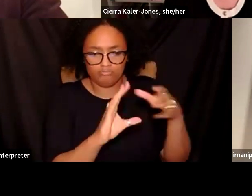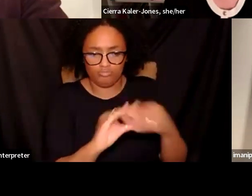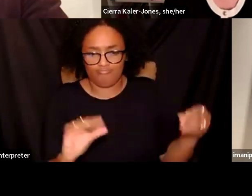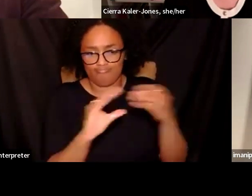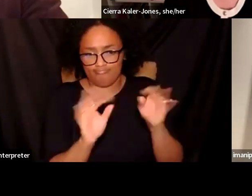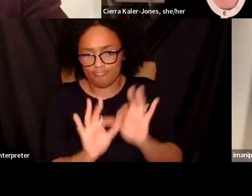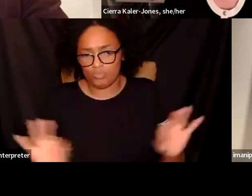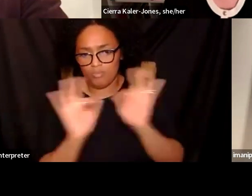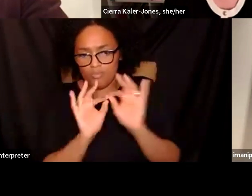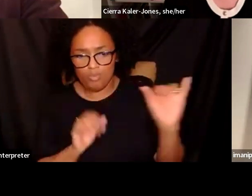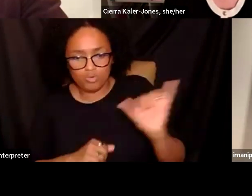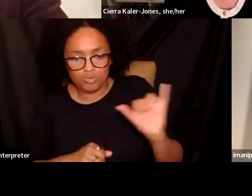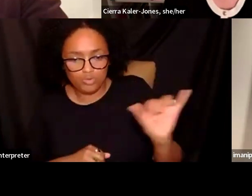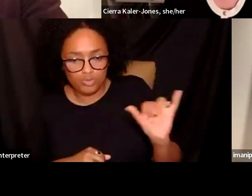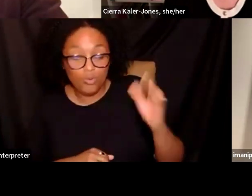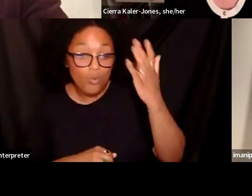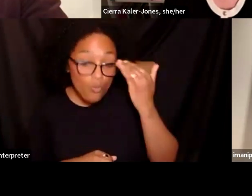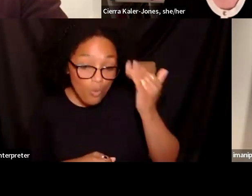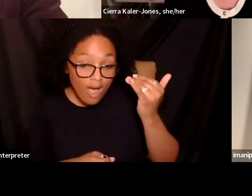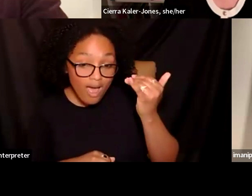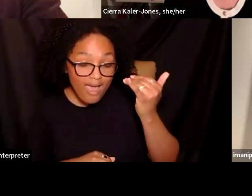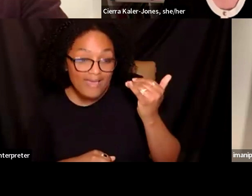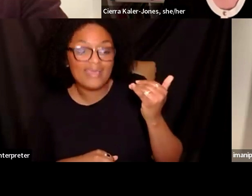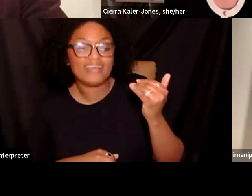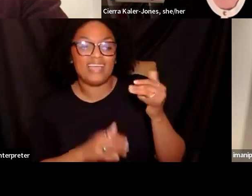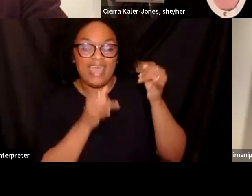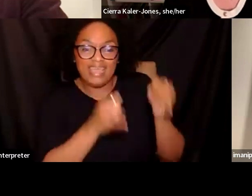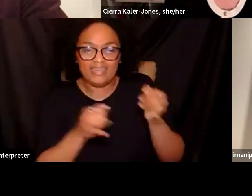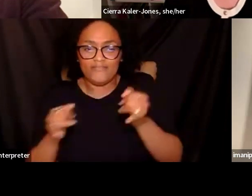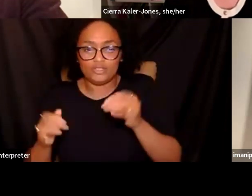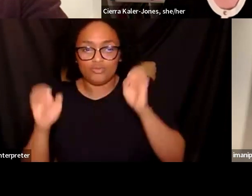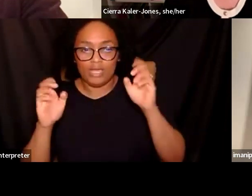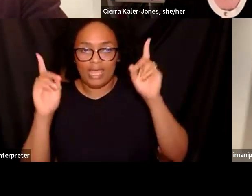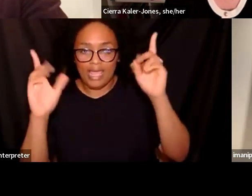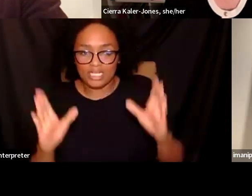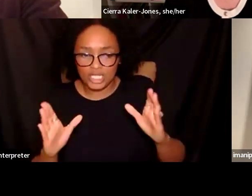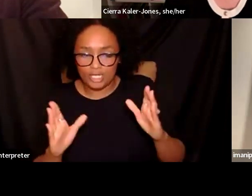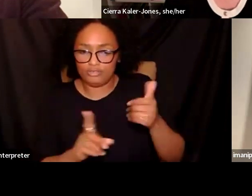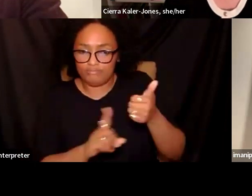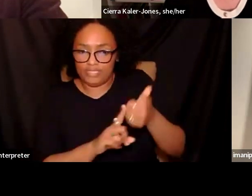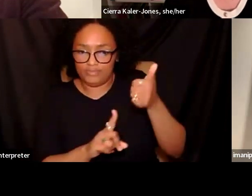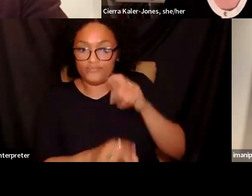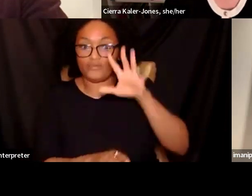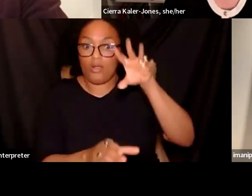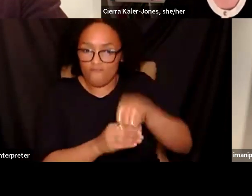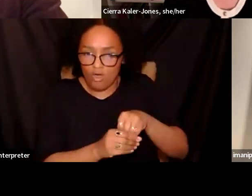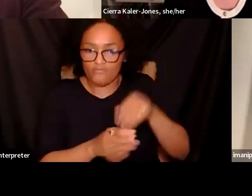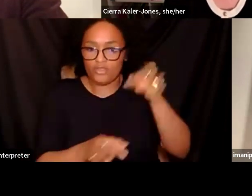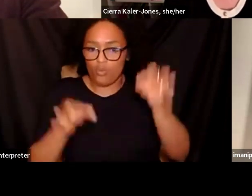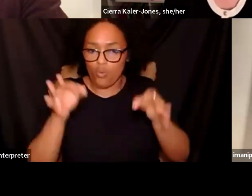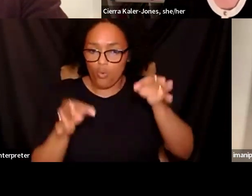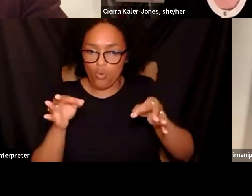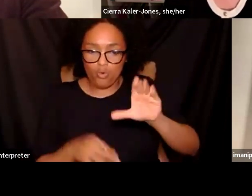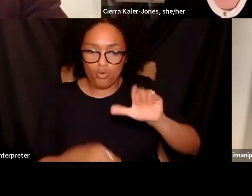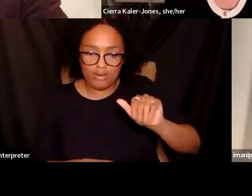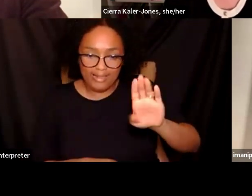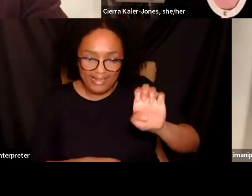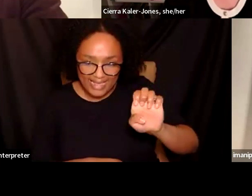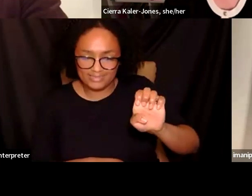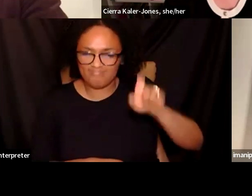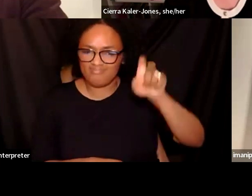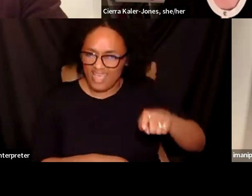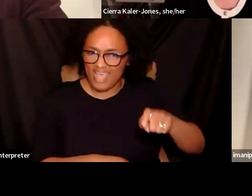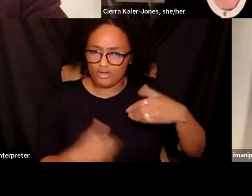educators had to be named as plaintiffs in these suits. And so that meant that was actually kind of